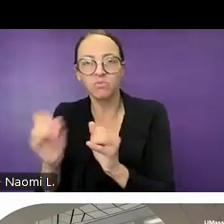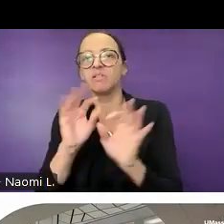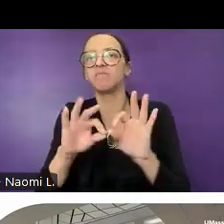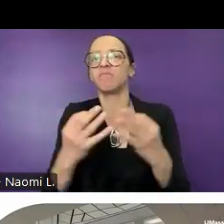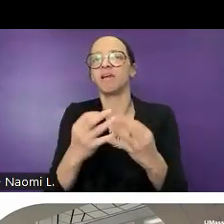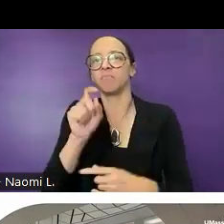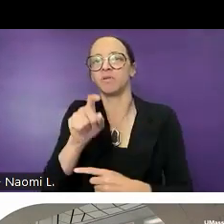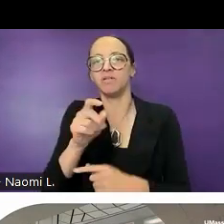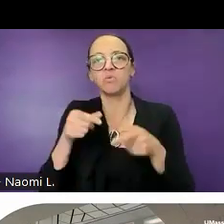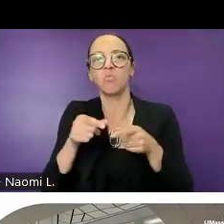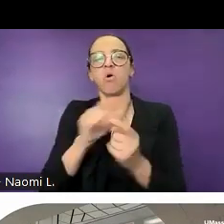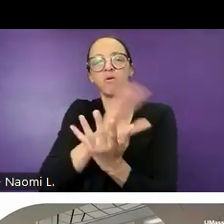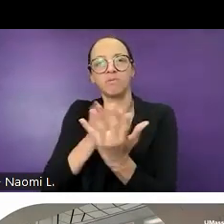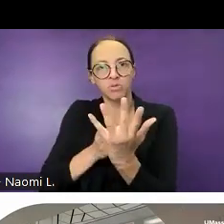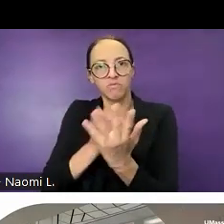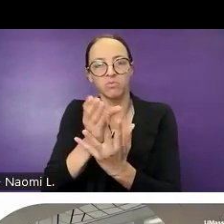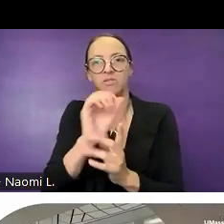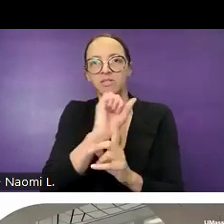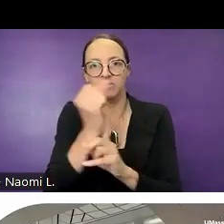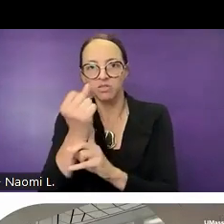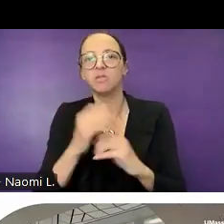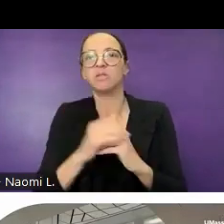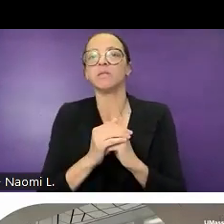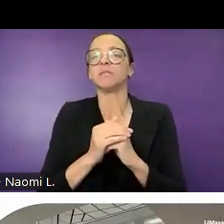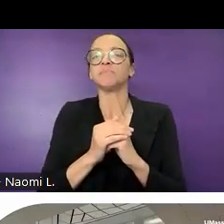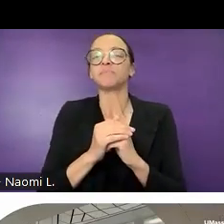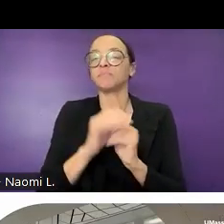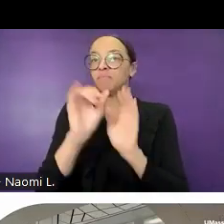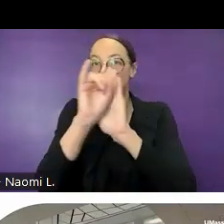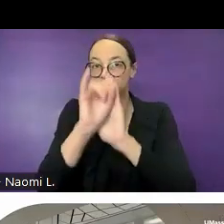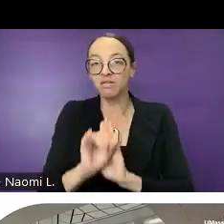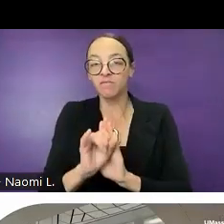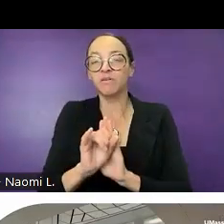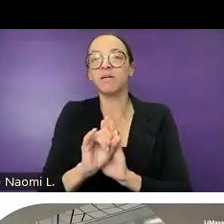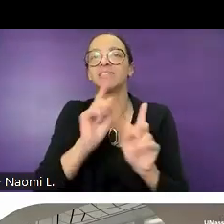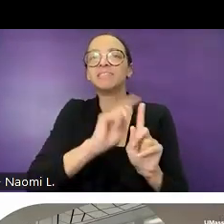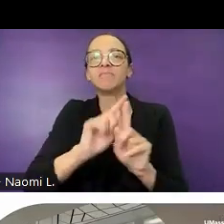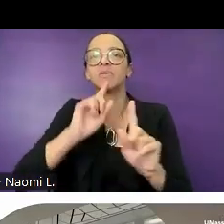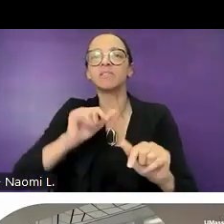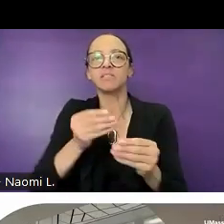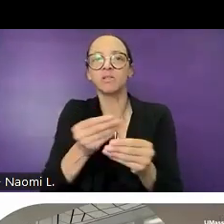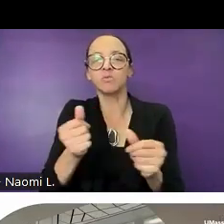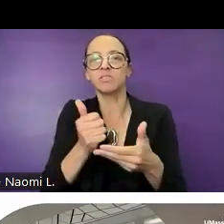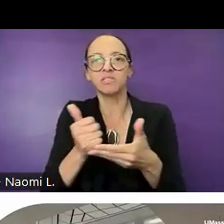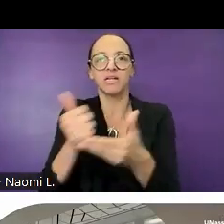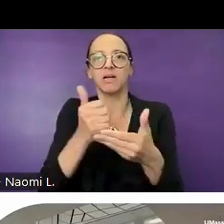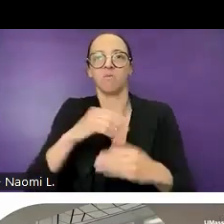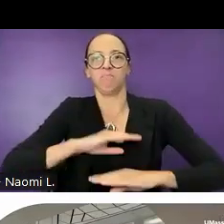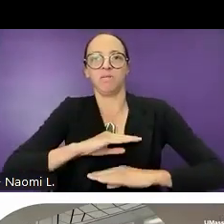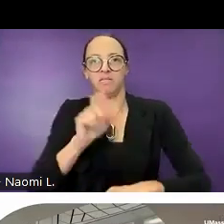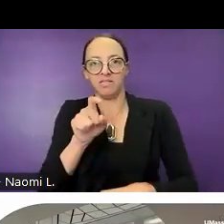identify appropriate service solutions to help meet those needs, and even help them think through how to best use